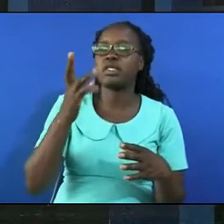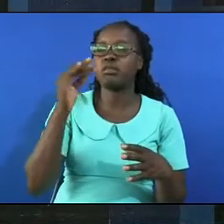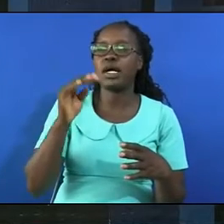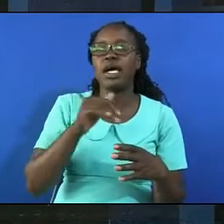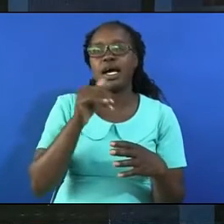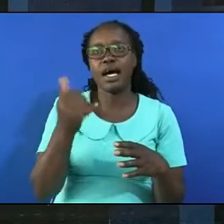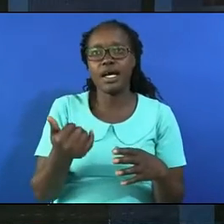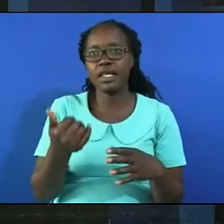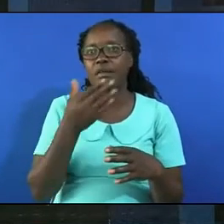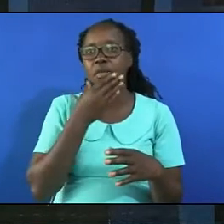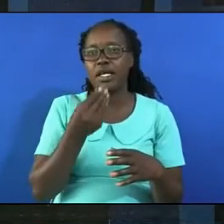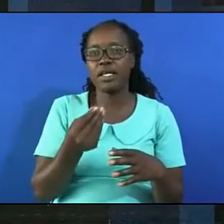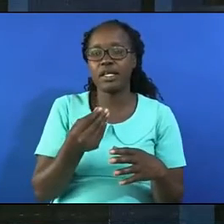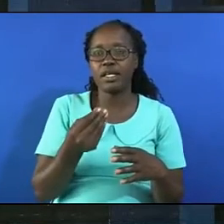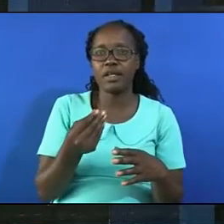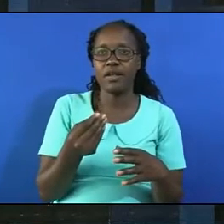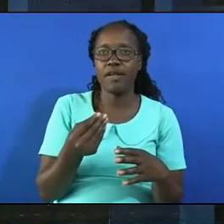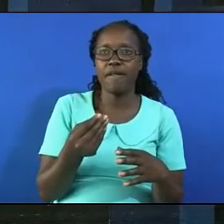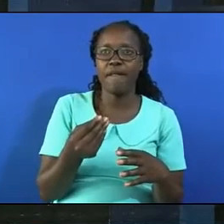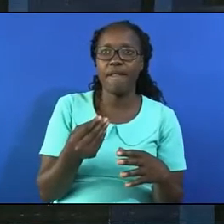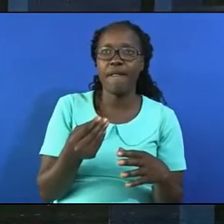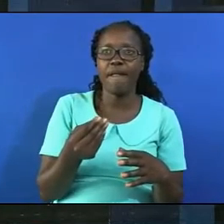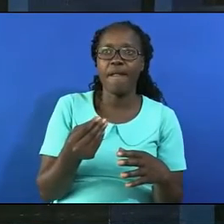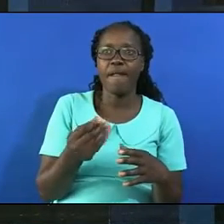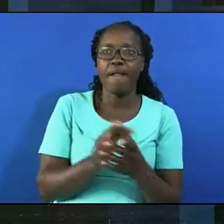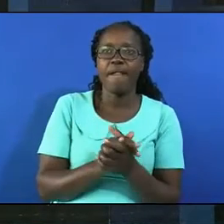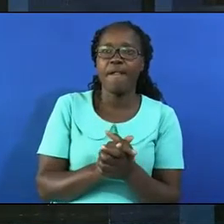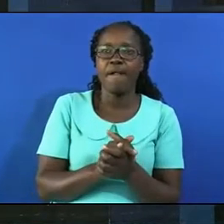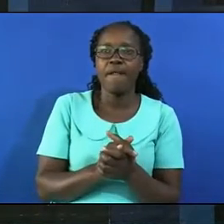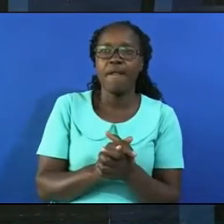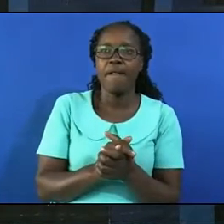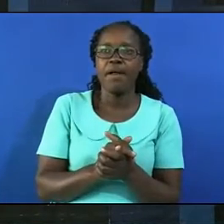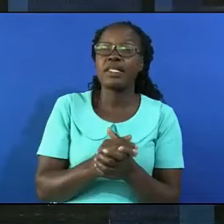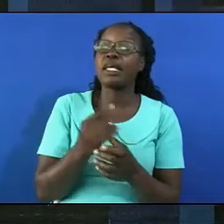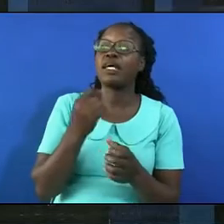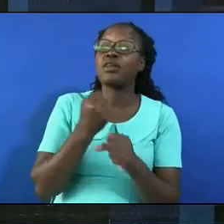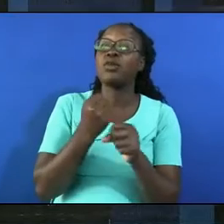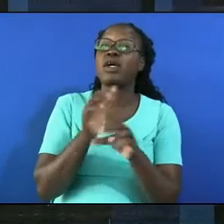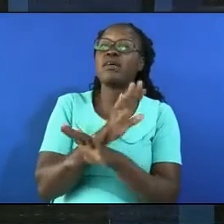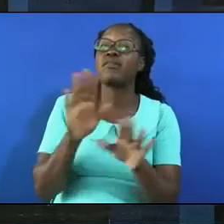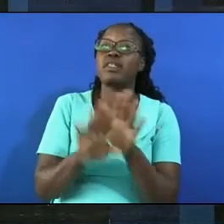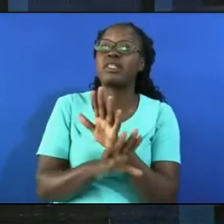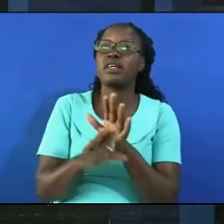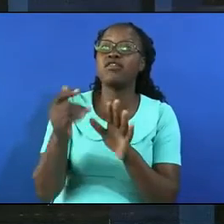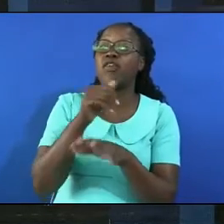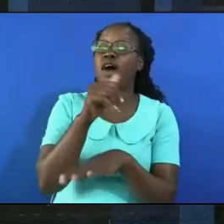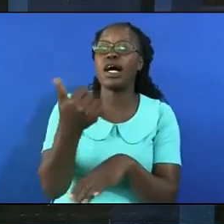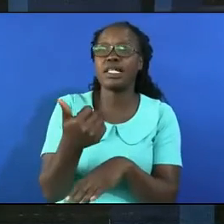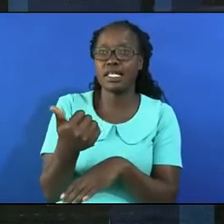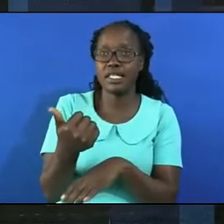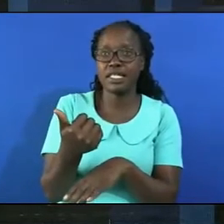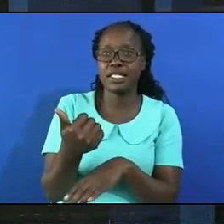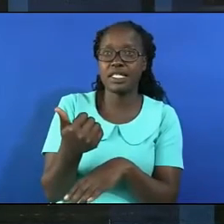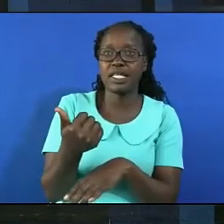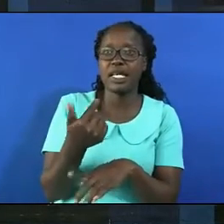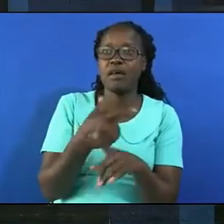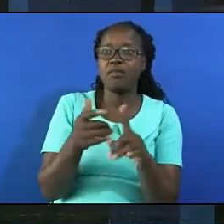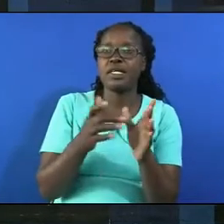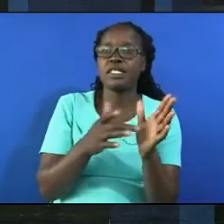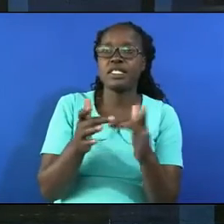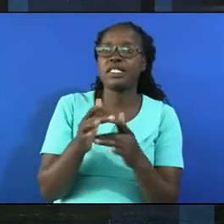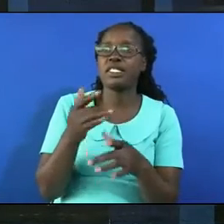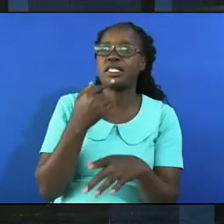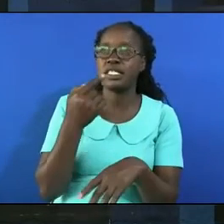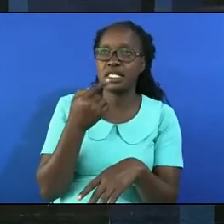who? By others, by men. They do everything for others. But